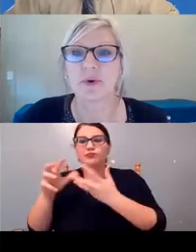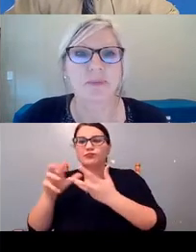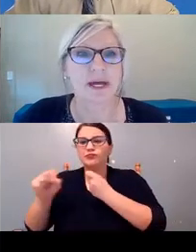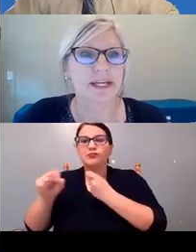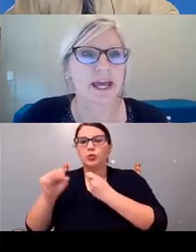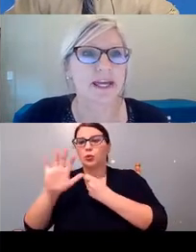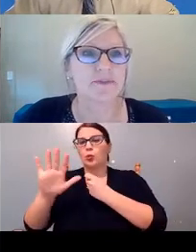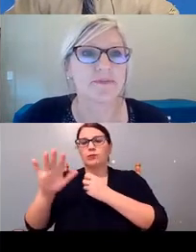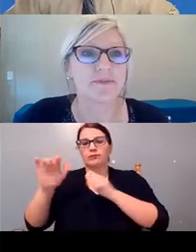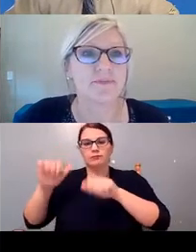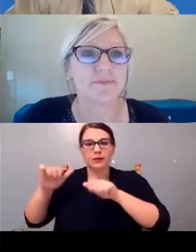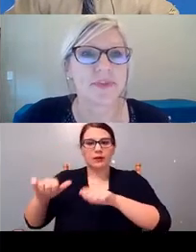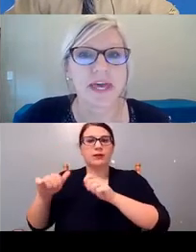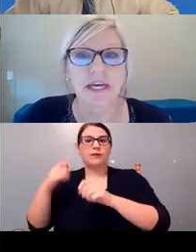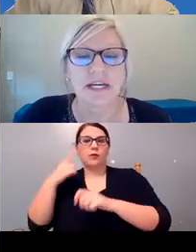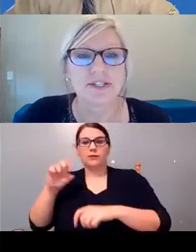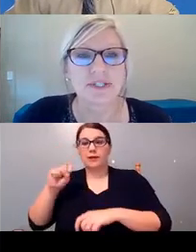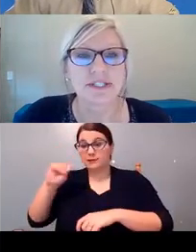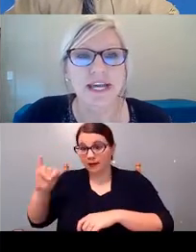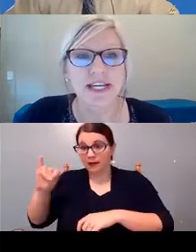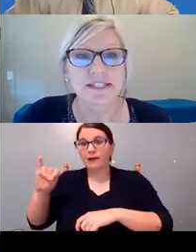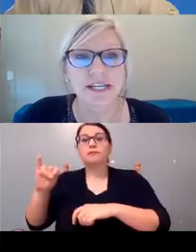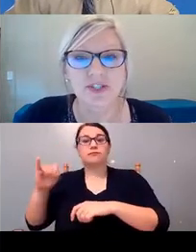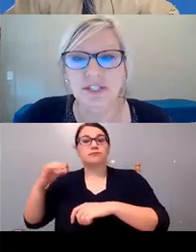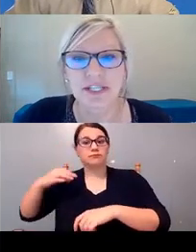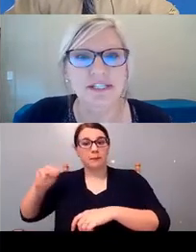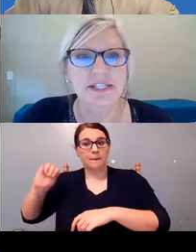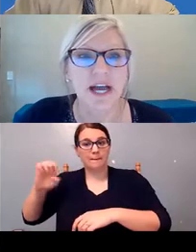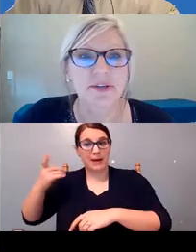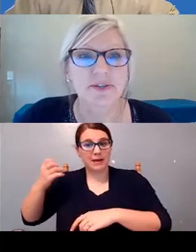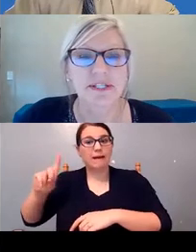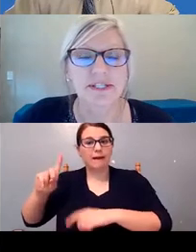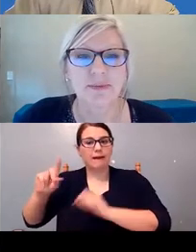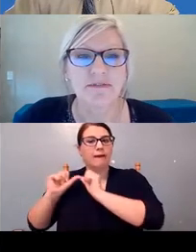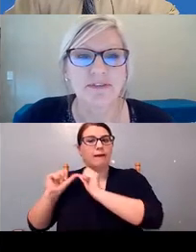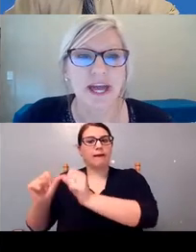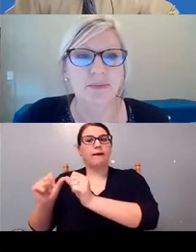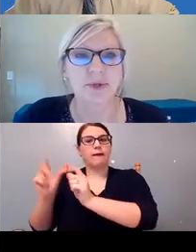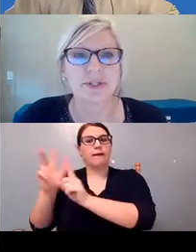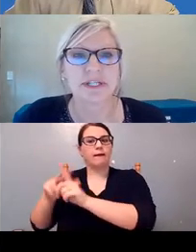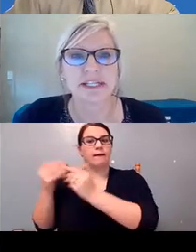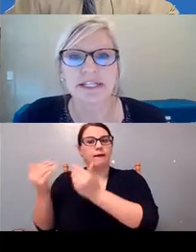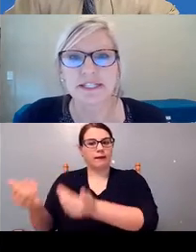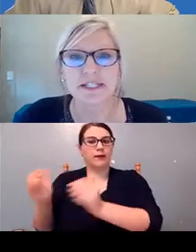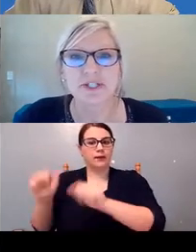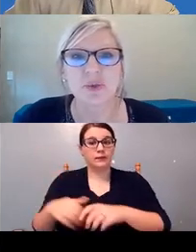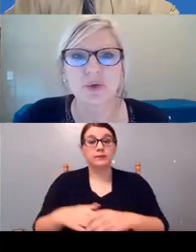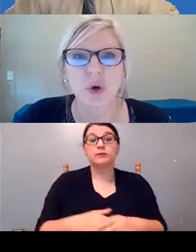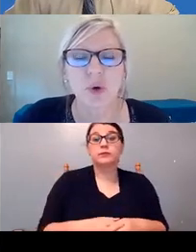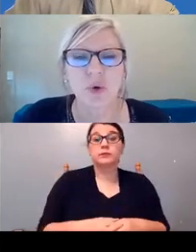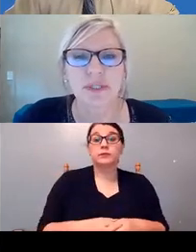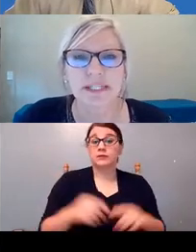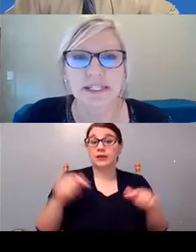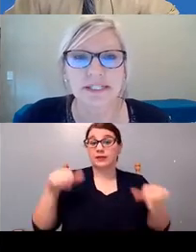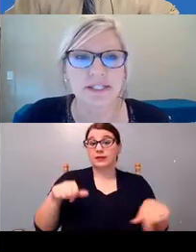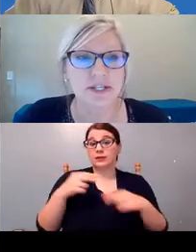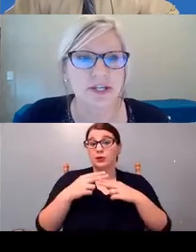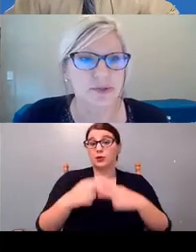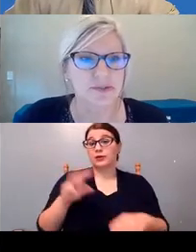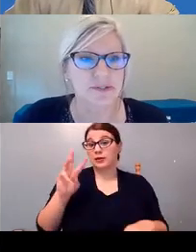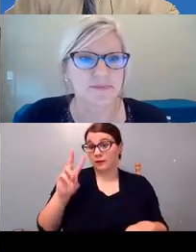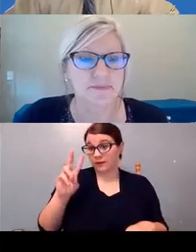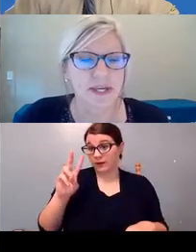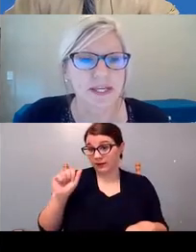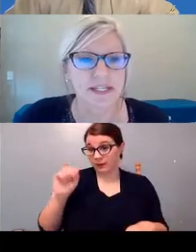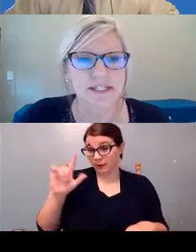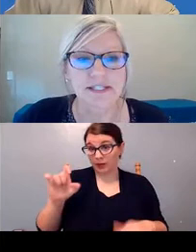SSI or Medicaid. So today's session is titled WVABLE Easy to Enroll, Easy to